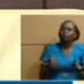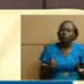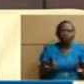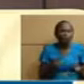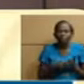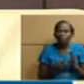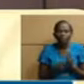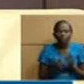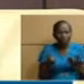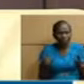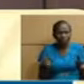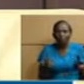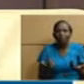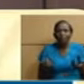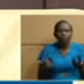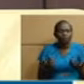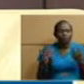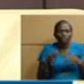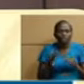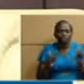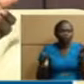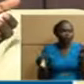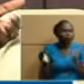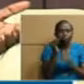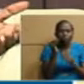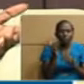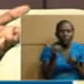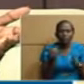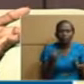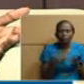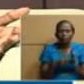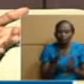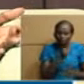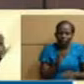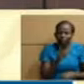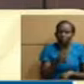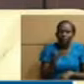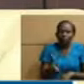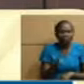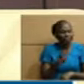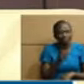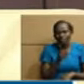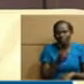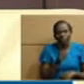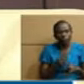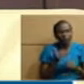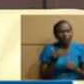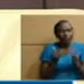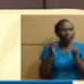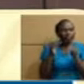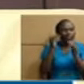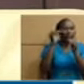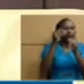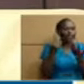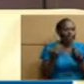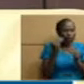just crossed that level of life expectancy. Even the definition of who is an older person in this country has been shifting progressively, and the law has been